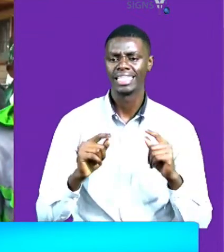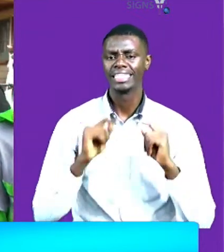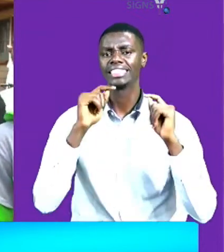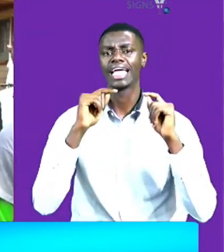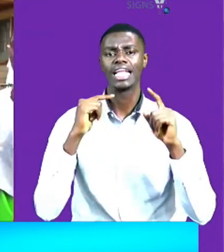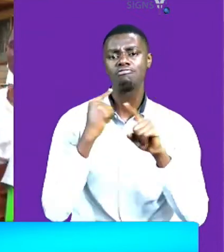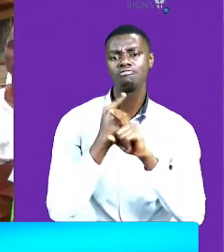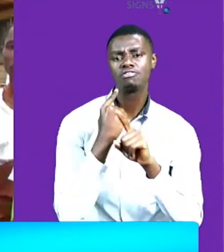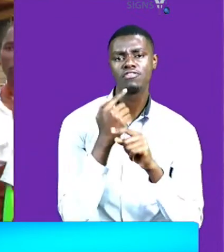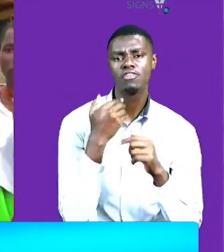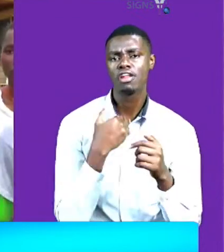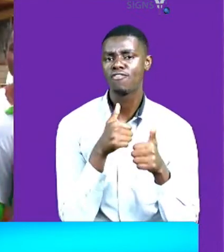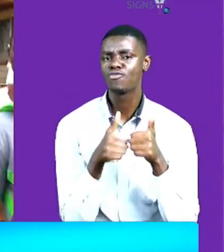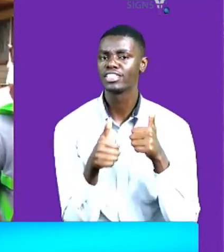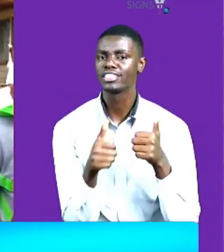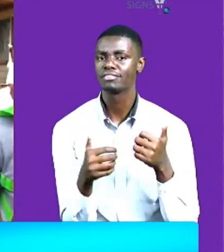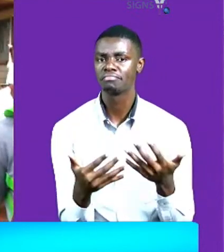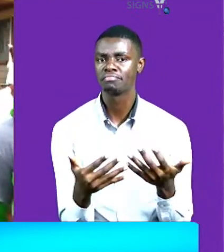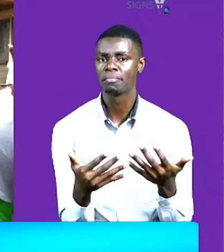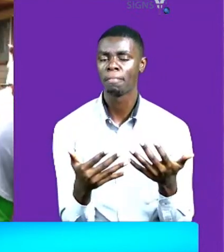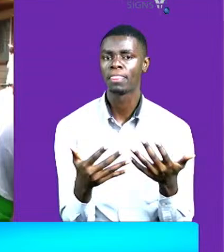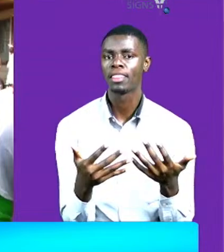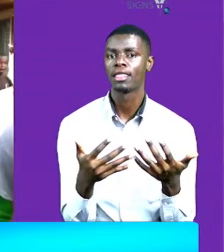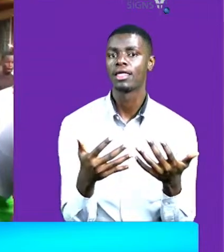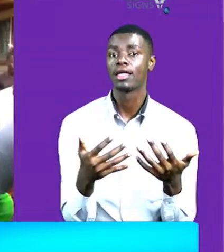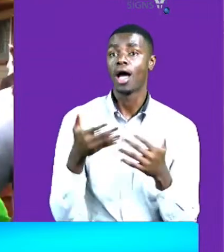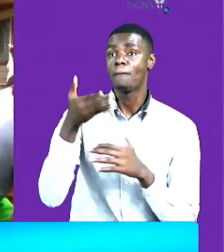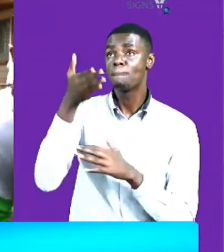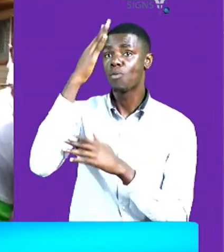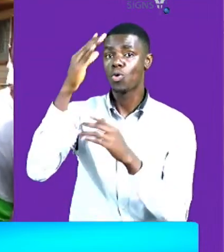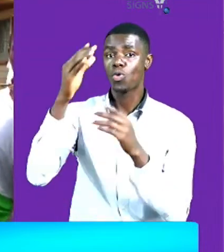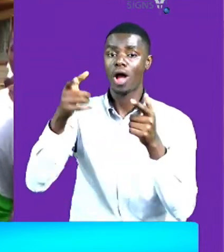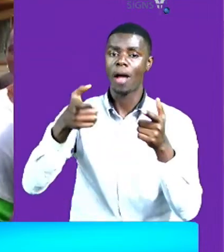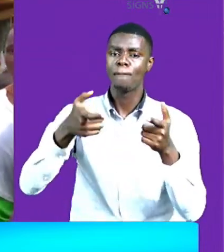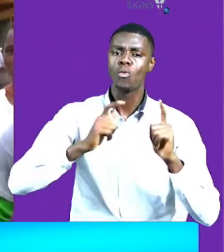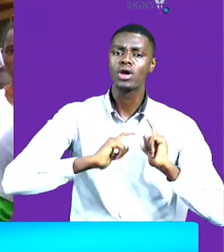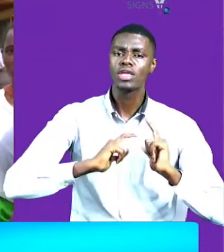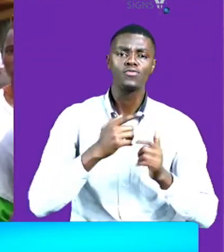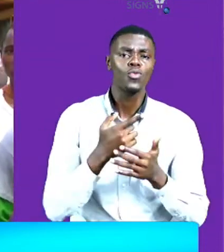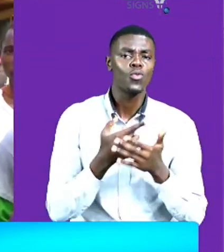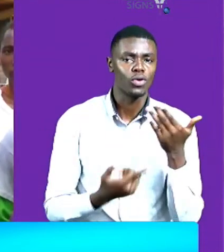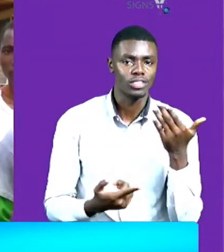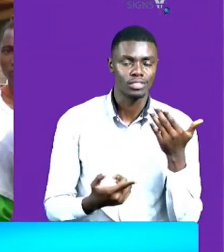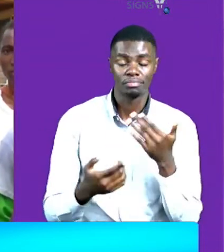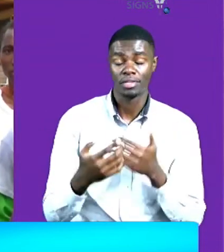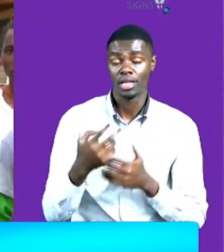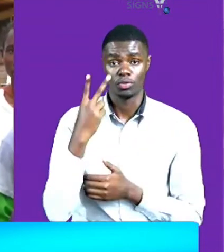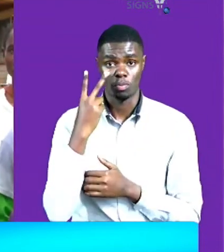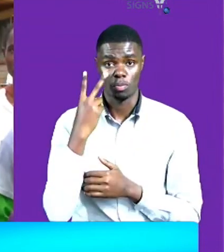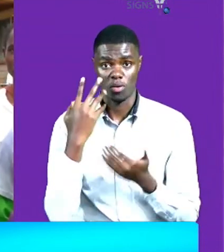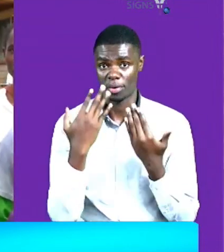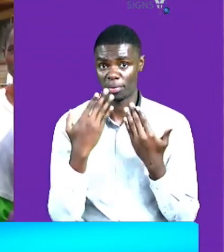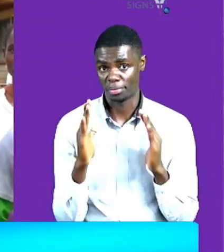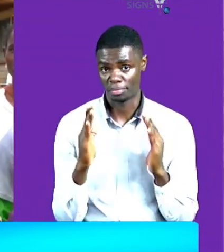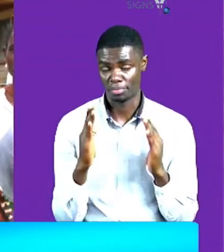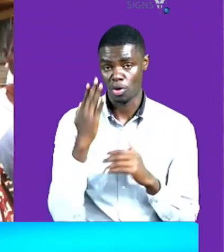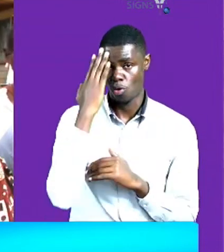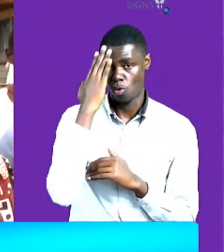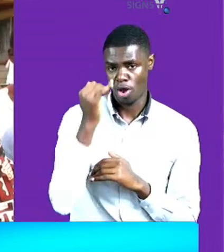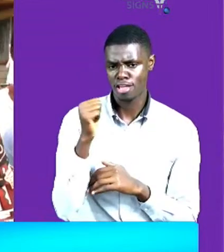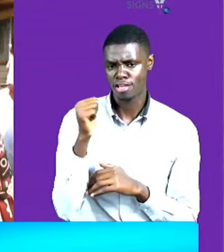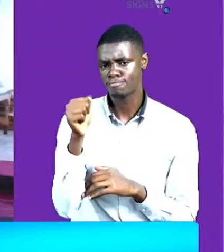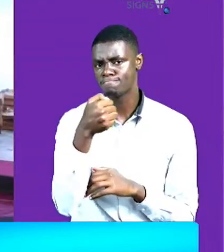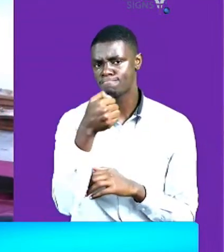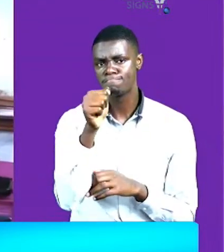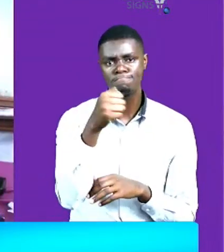gani ambazo wako naye, ni vigani Mungu amewatunukia, na tumeweza kuyaona yale kwa sababu